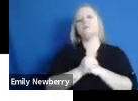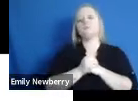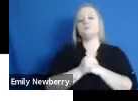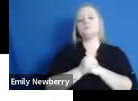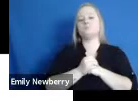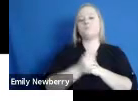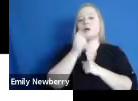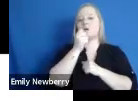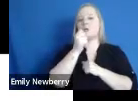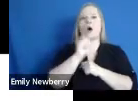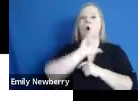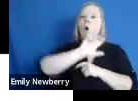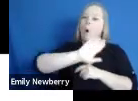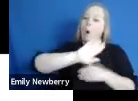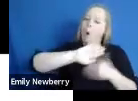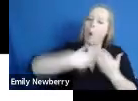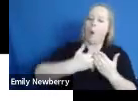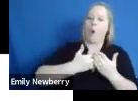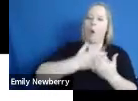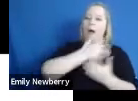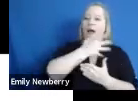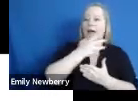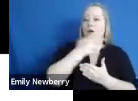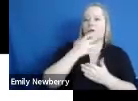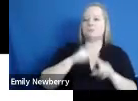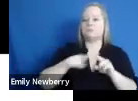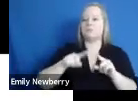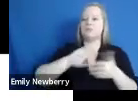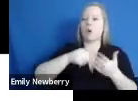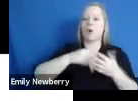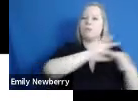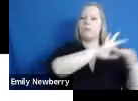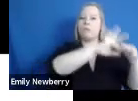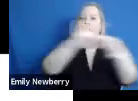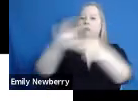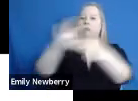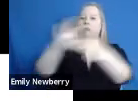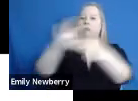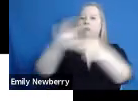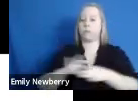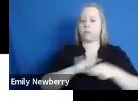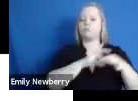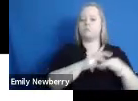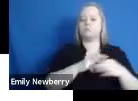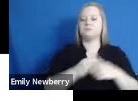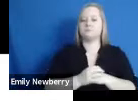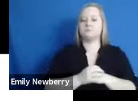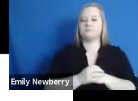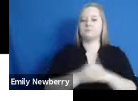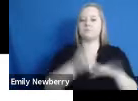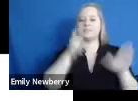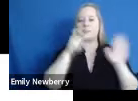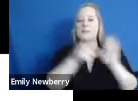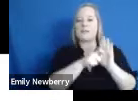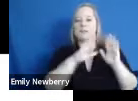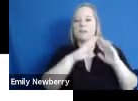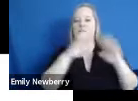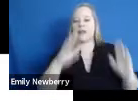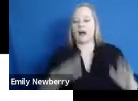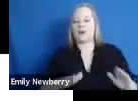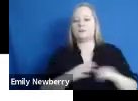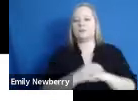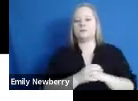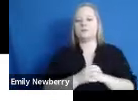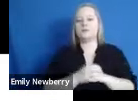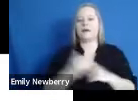all agriculture, it's all sort of interlinked. So there's a shot of the house. We have our grad